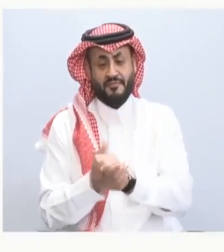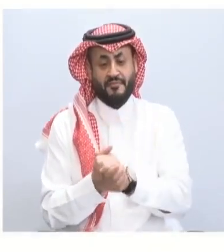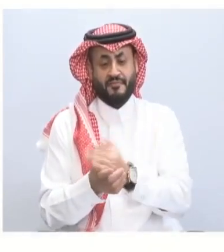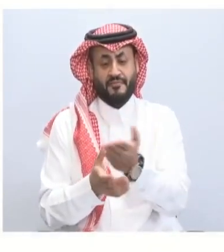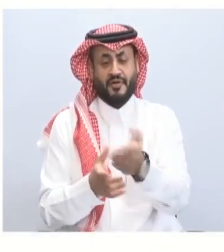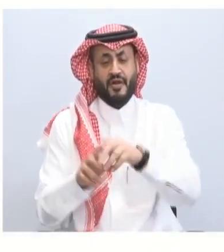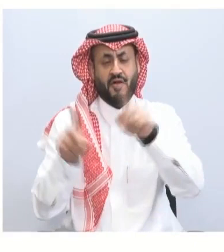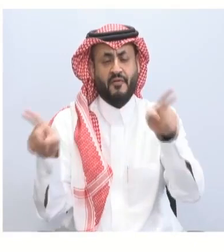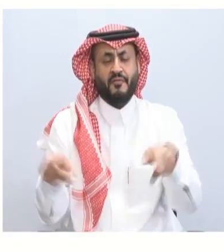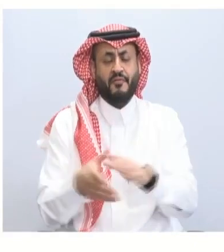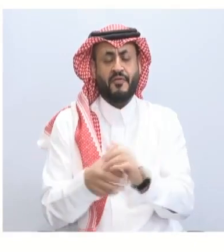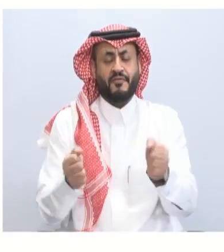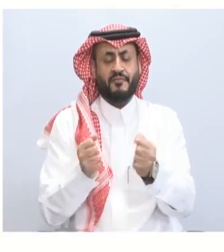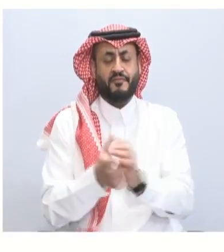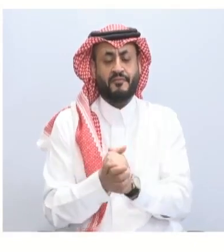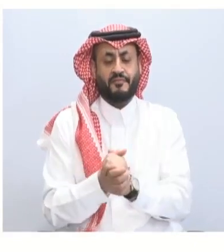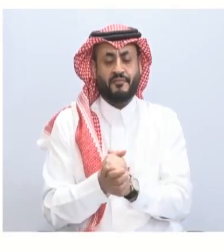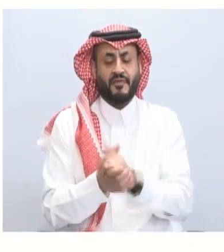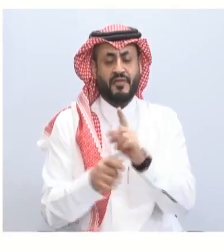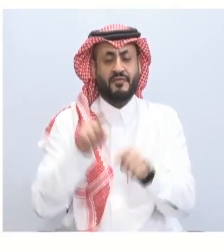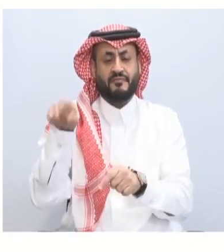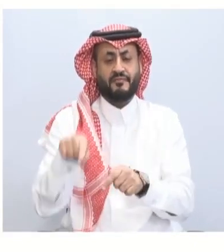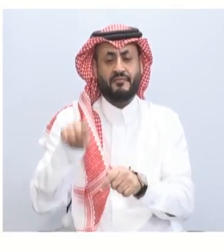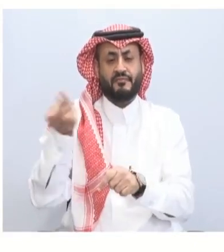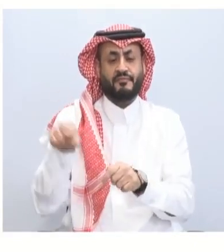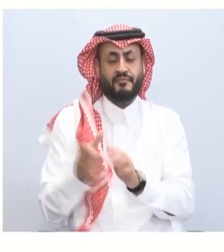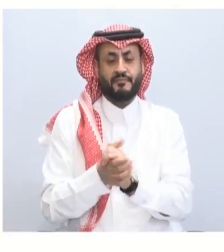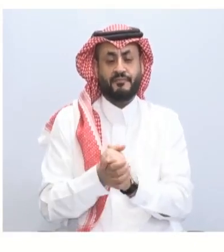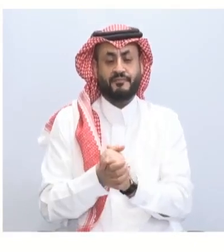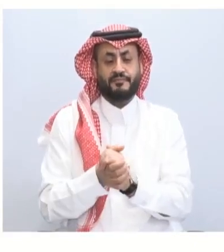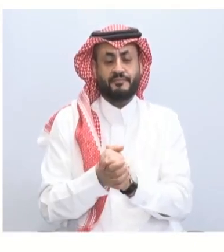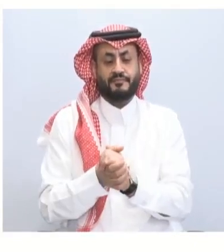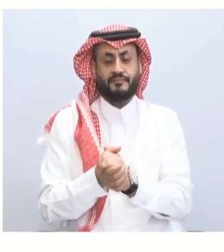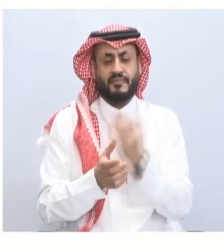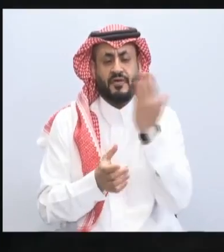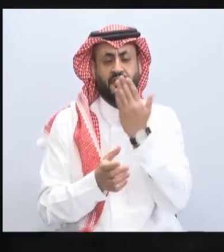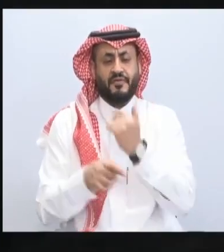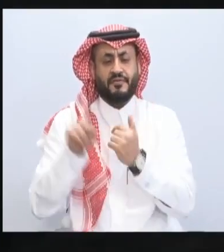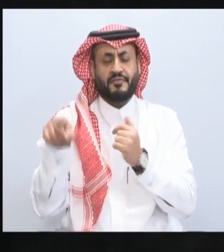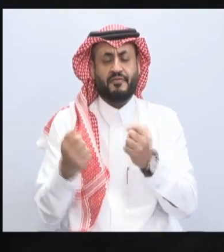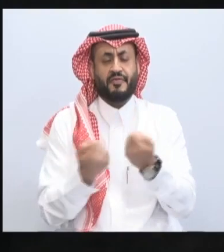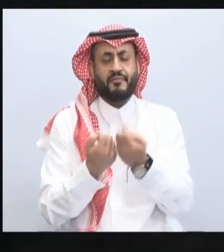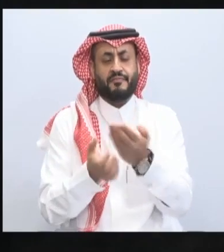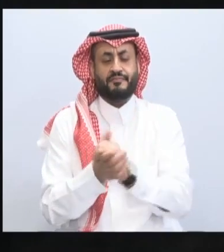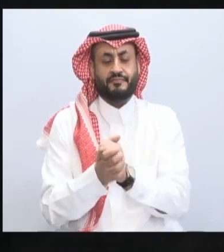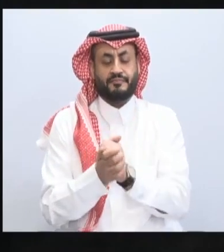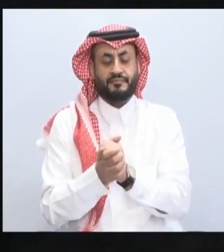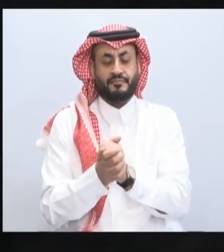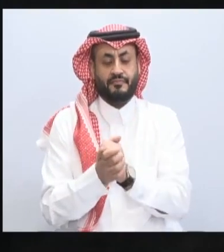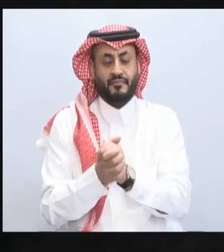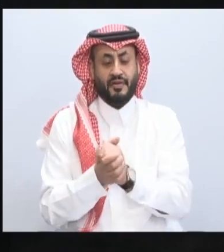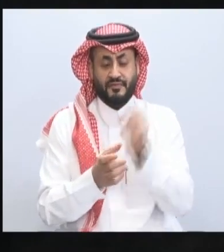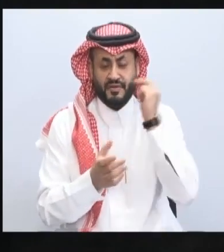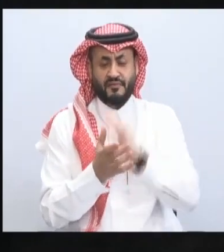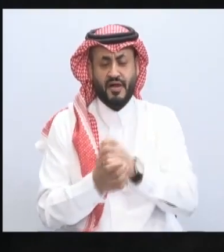our expansion here. But before we start, we have a question. Now, let's just read the question together. We have here, do you think it